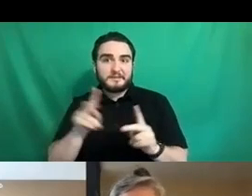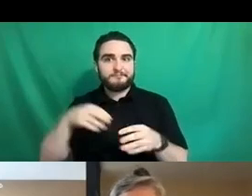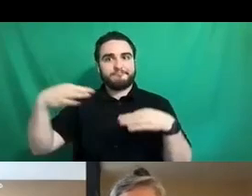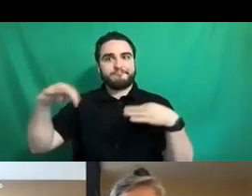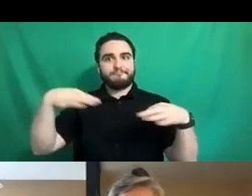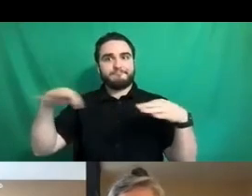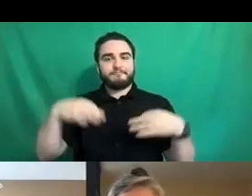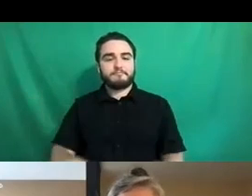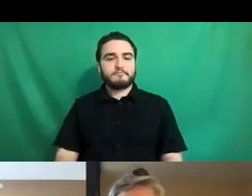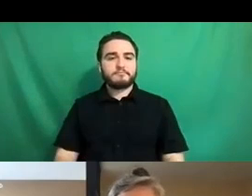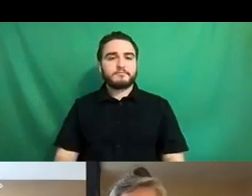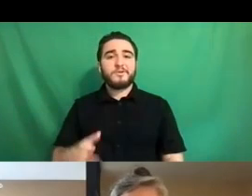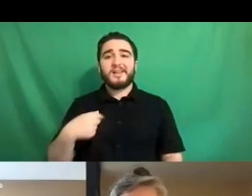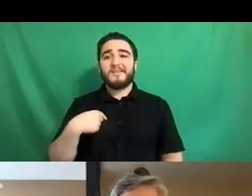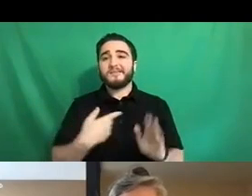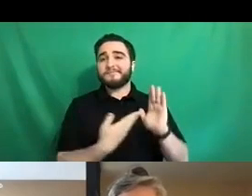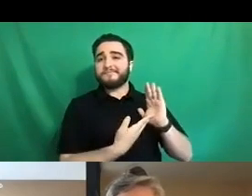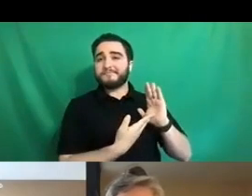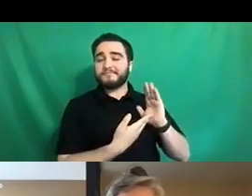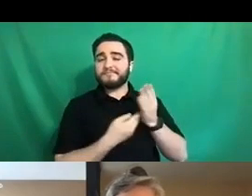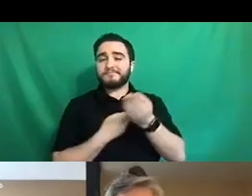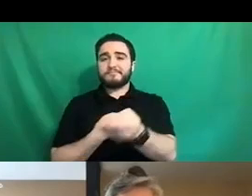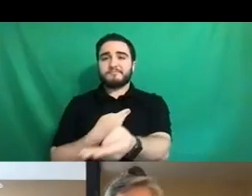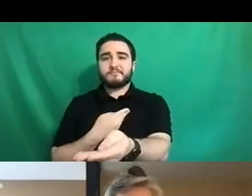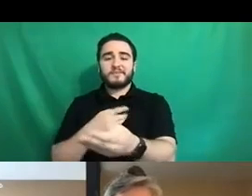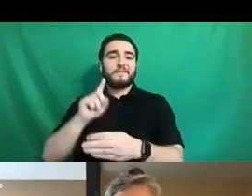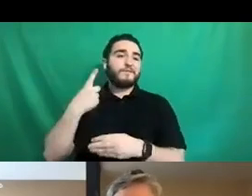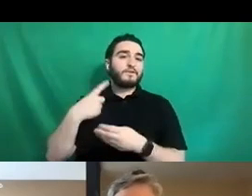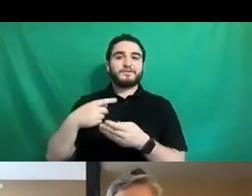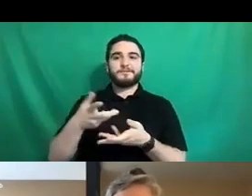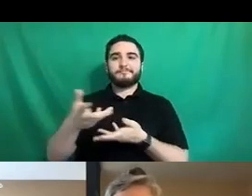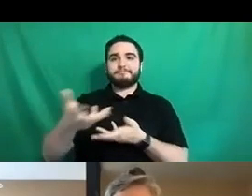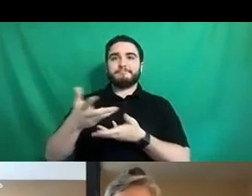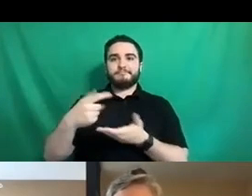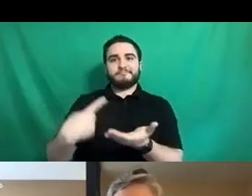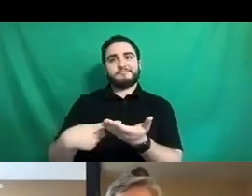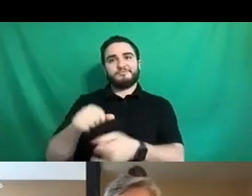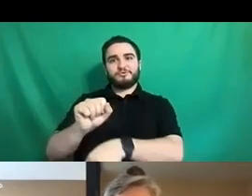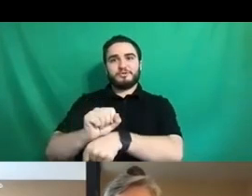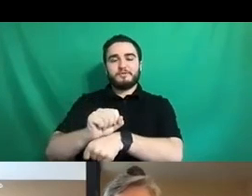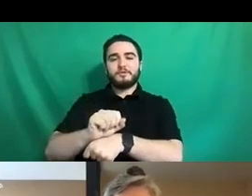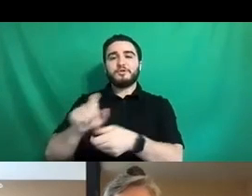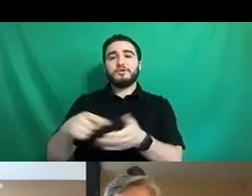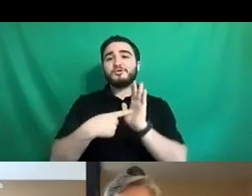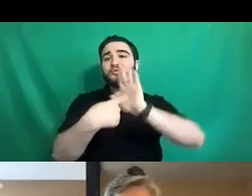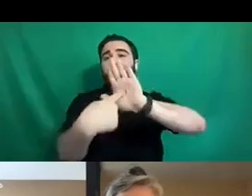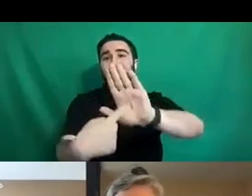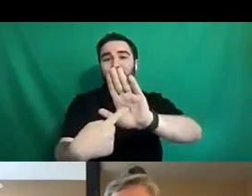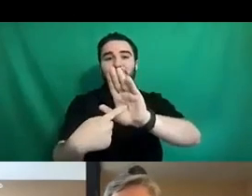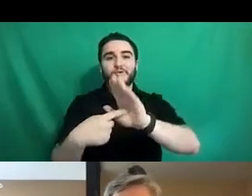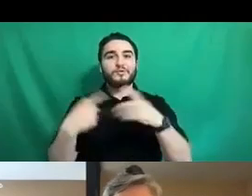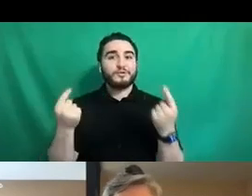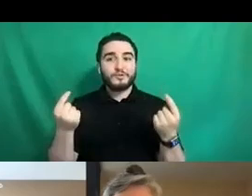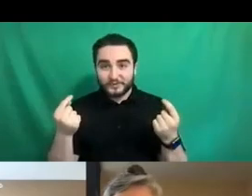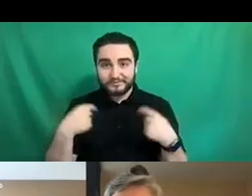want presentation materials, even in your first interaction talking about one job, to help represent what it is that you're doing, what